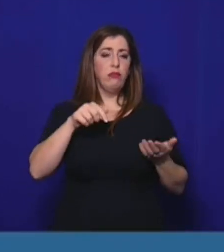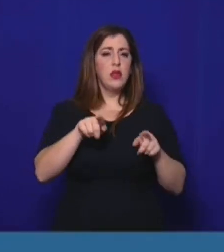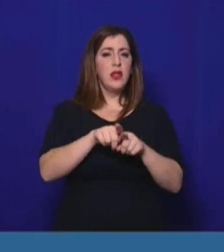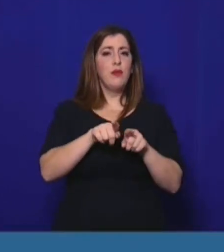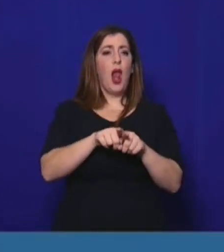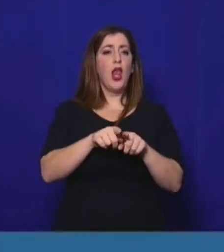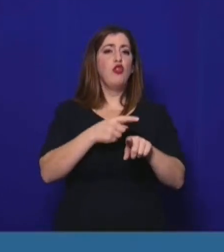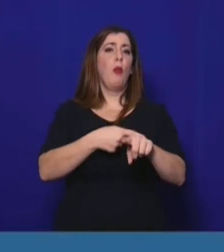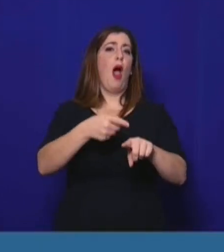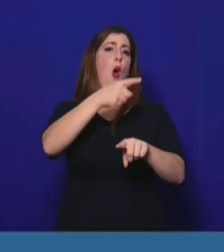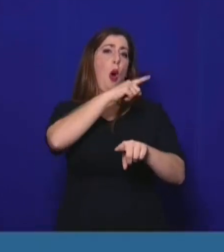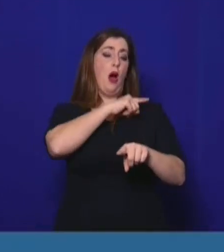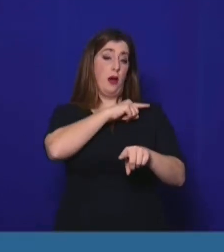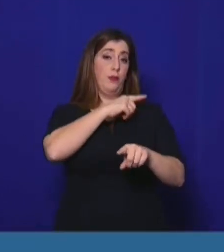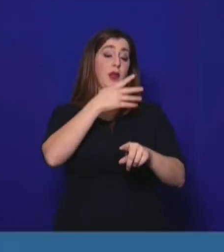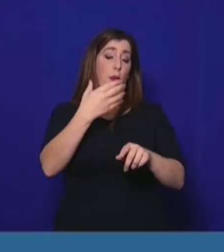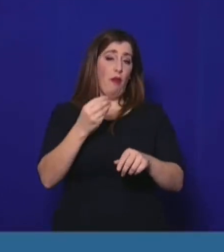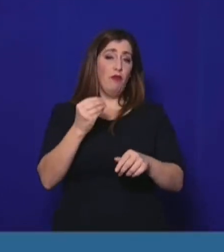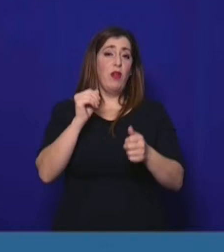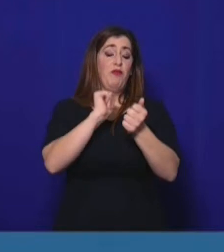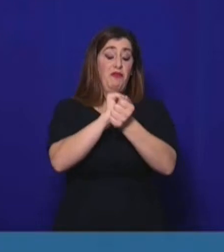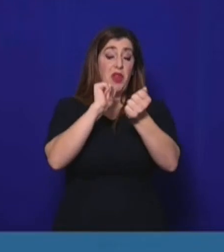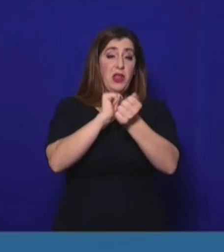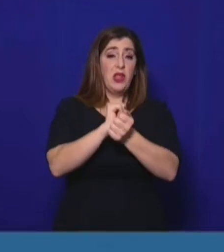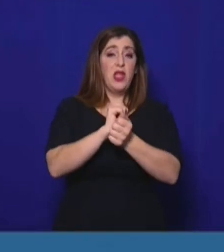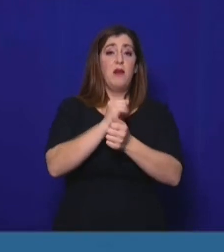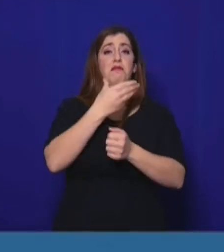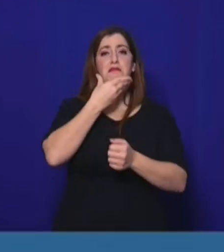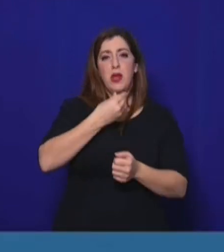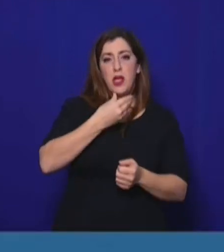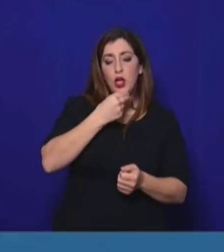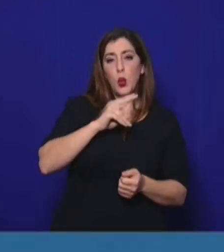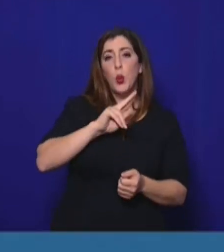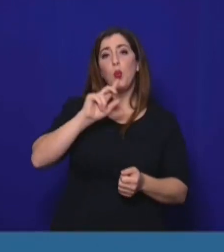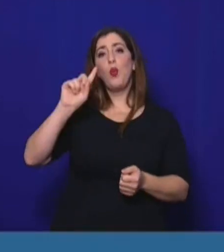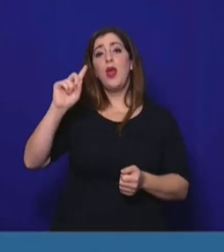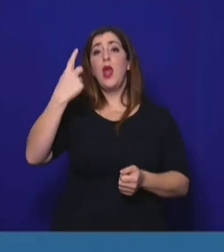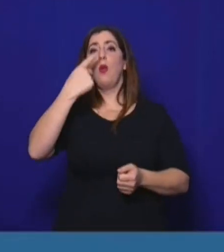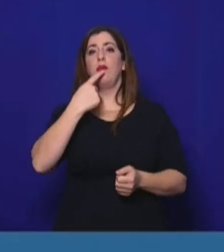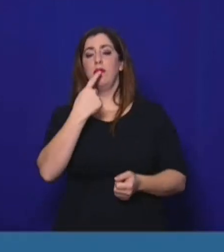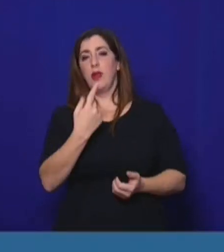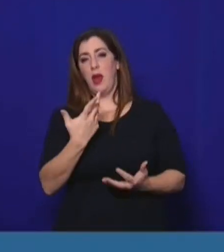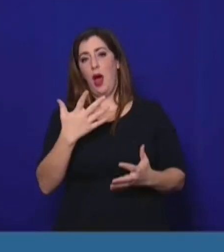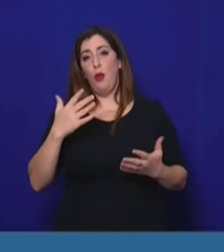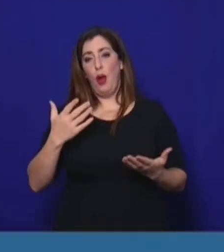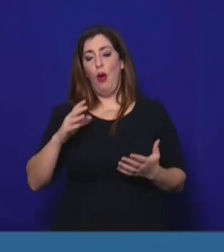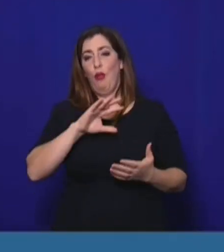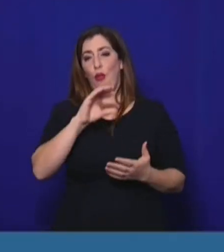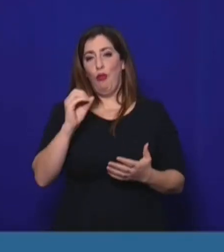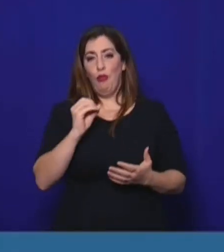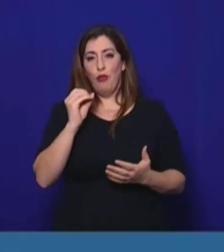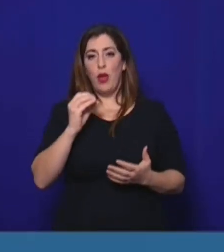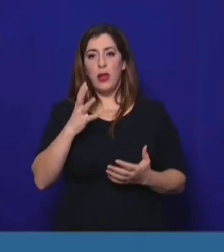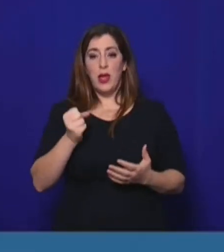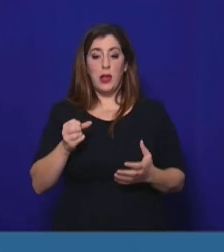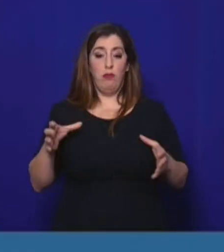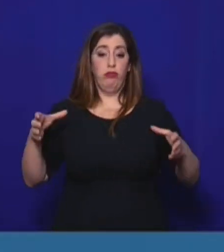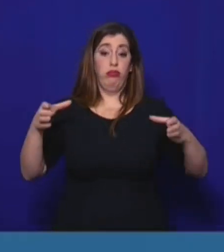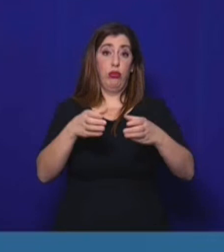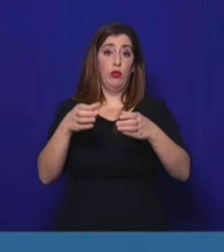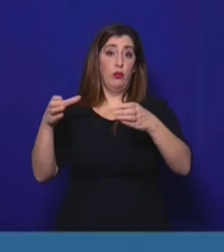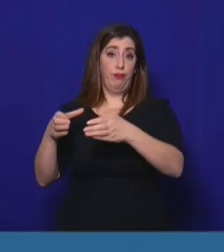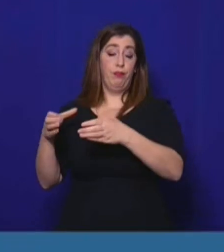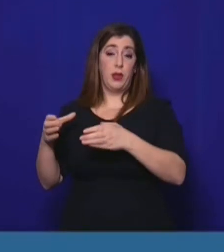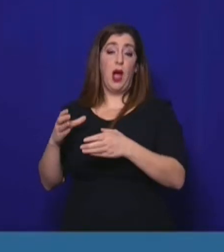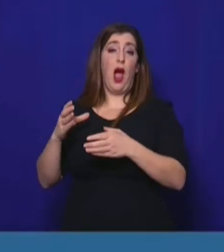kienu l-festi propju tal-miliet u tal-ewwel tas-sena. Allura n-numru ta' każijiet u clusters li kellna mill-households kienu ammont